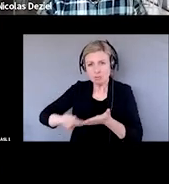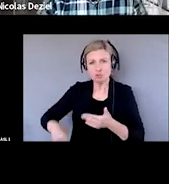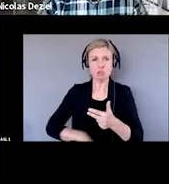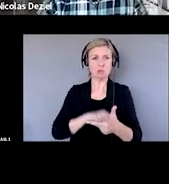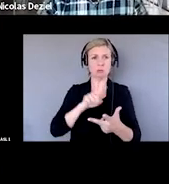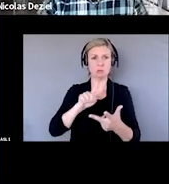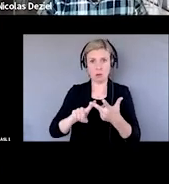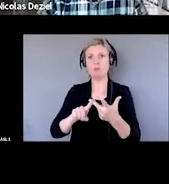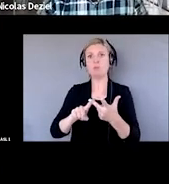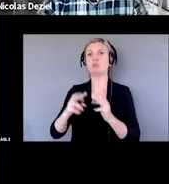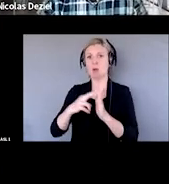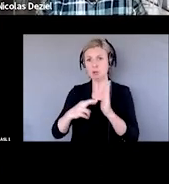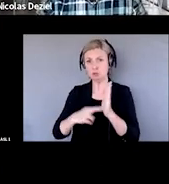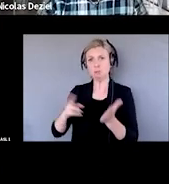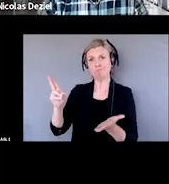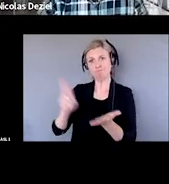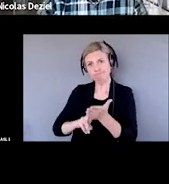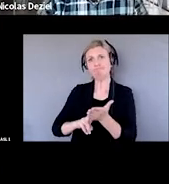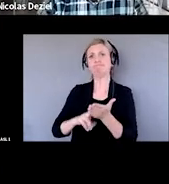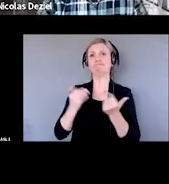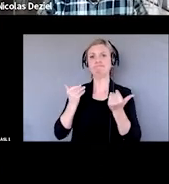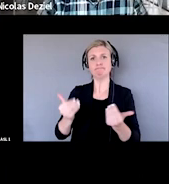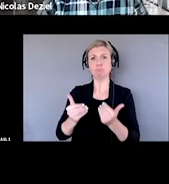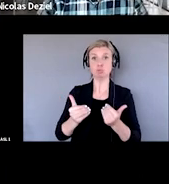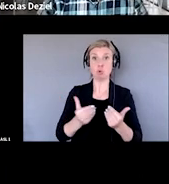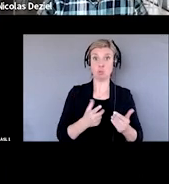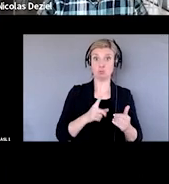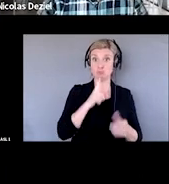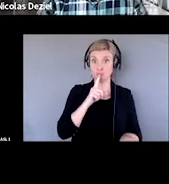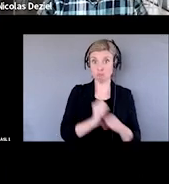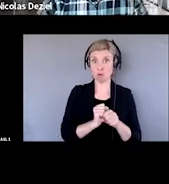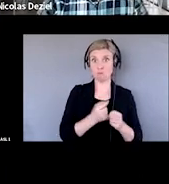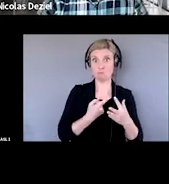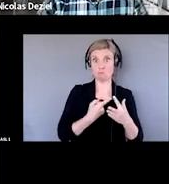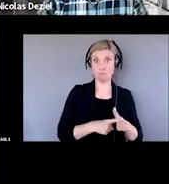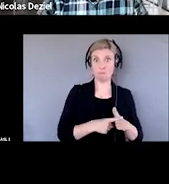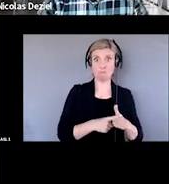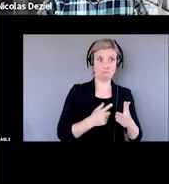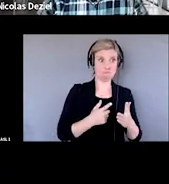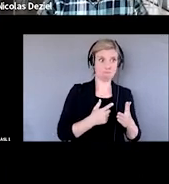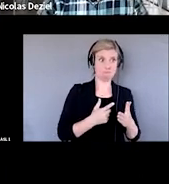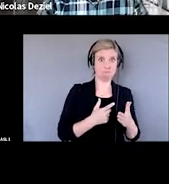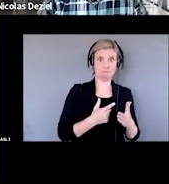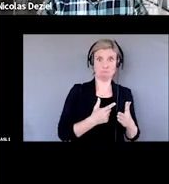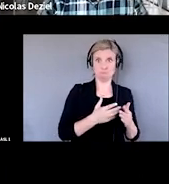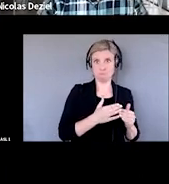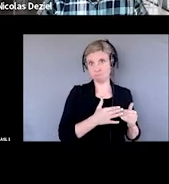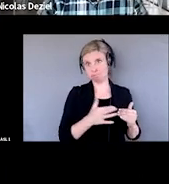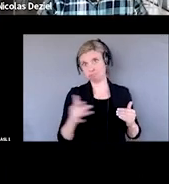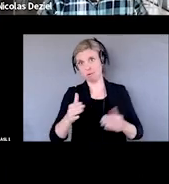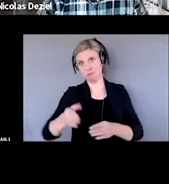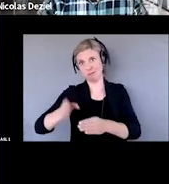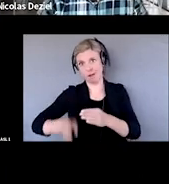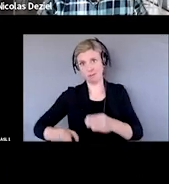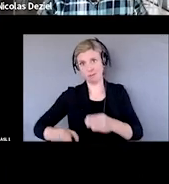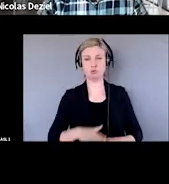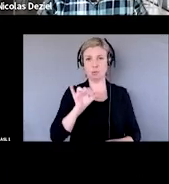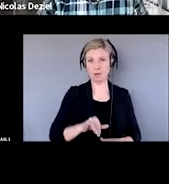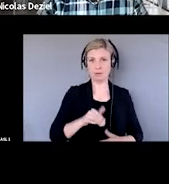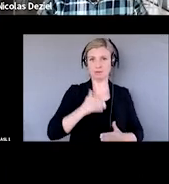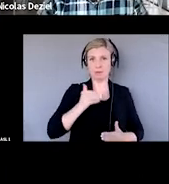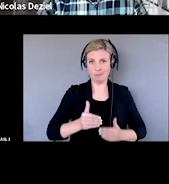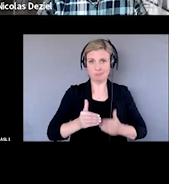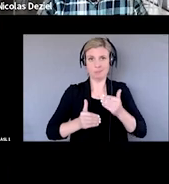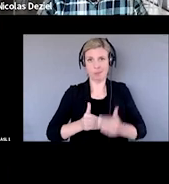registration of the right. So from start to finish, pretty much. And we have step-by-step guides that can help you along the way on a variety